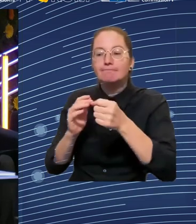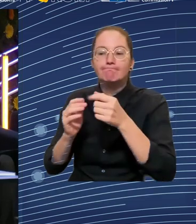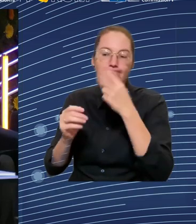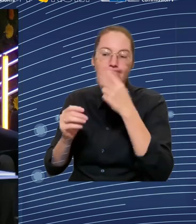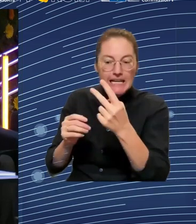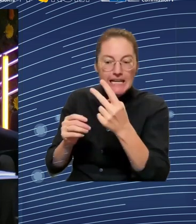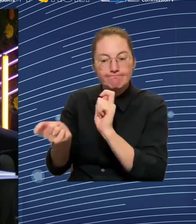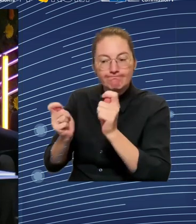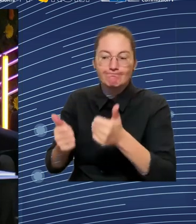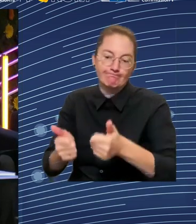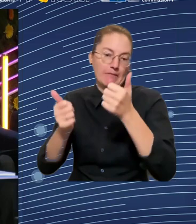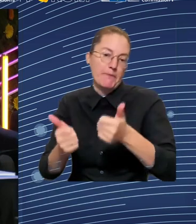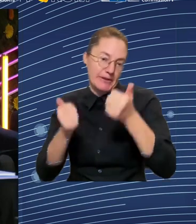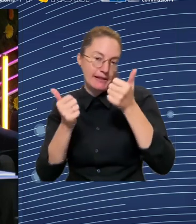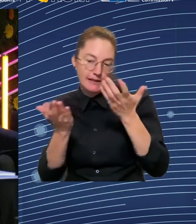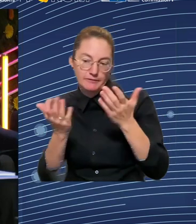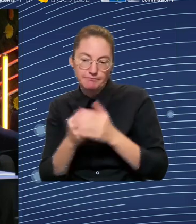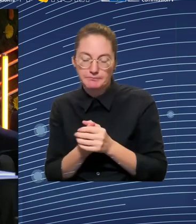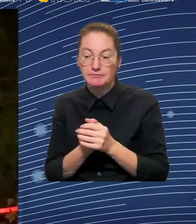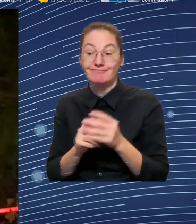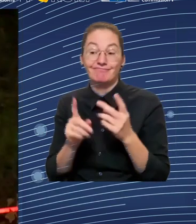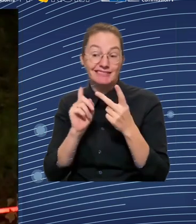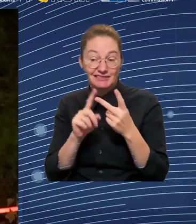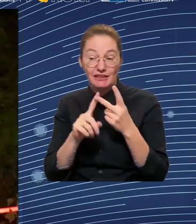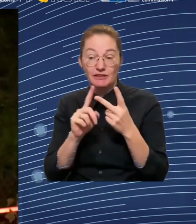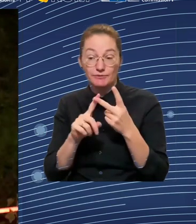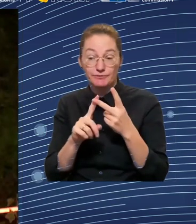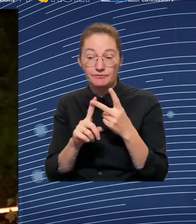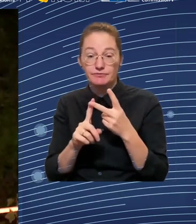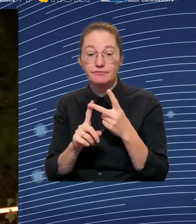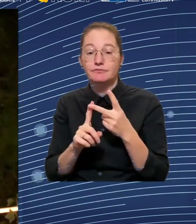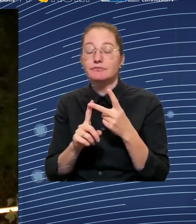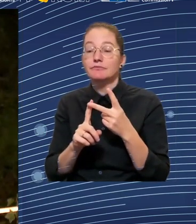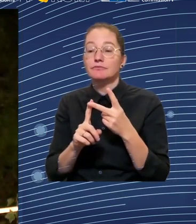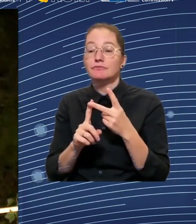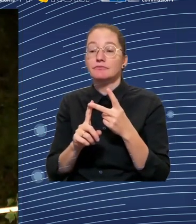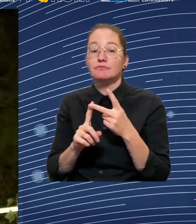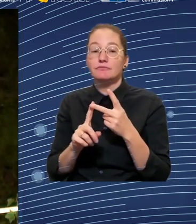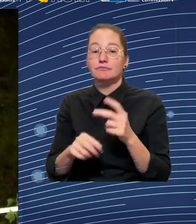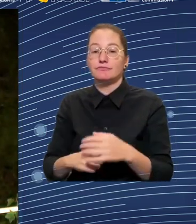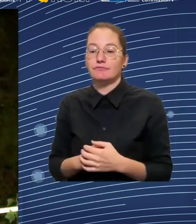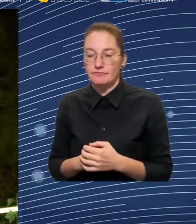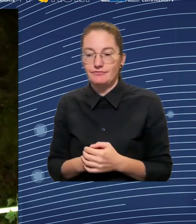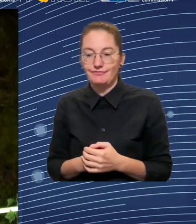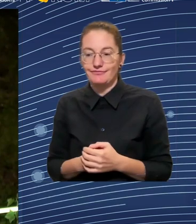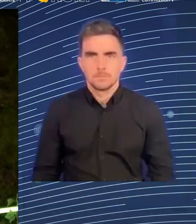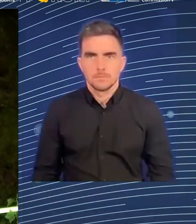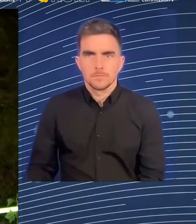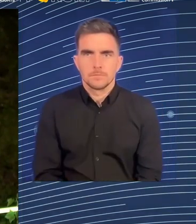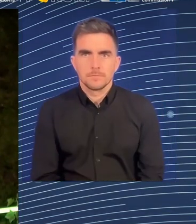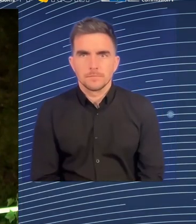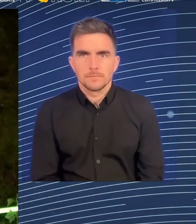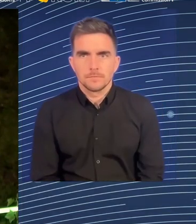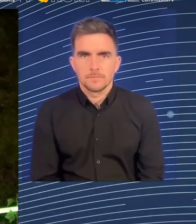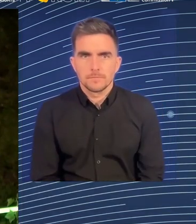these shortage occupations because they have such a high share of low-wage earners. And that, I would